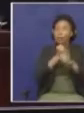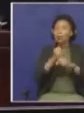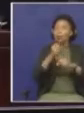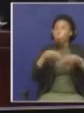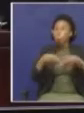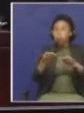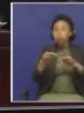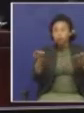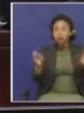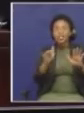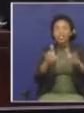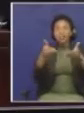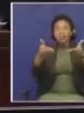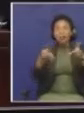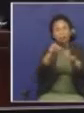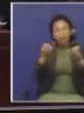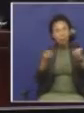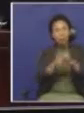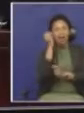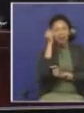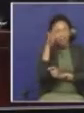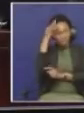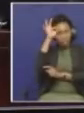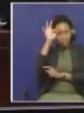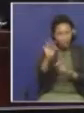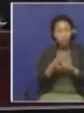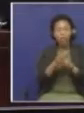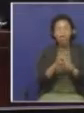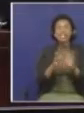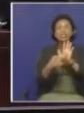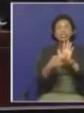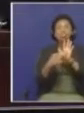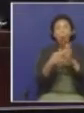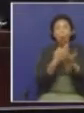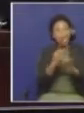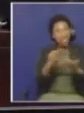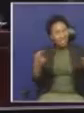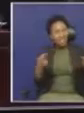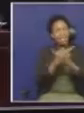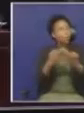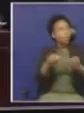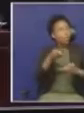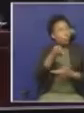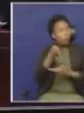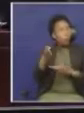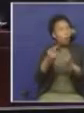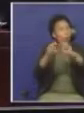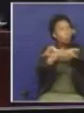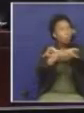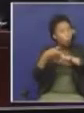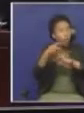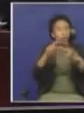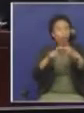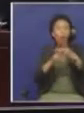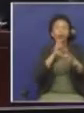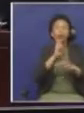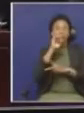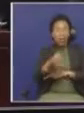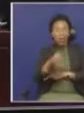of stewardship of state resources, and that resources are not there to be stolen or to be